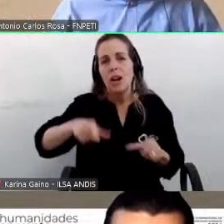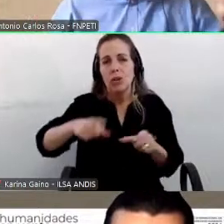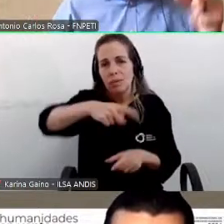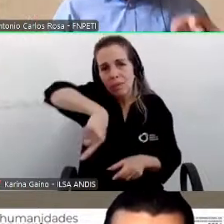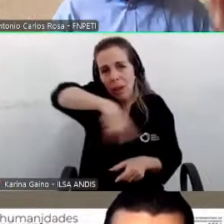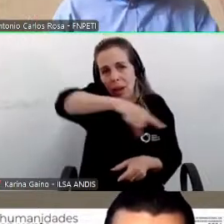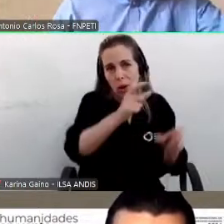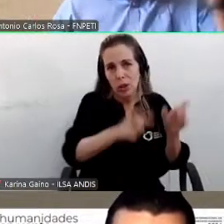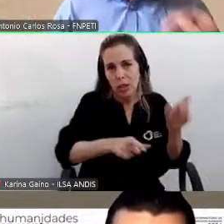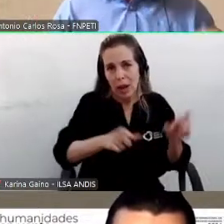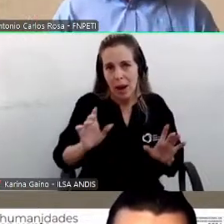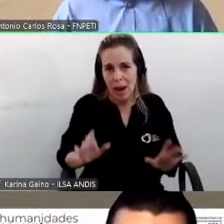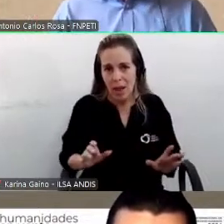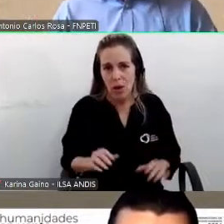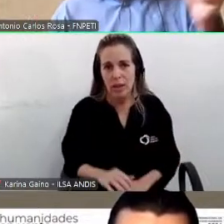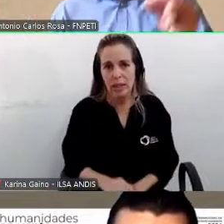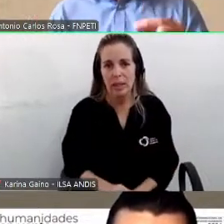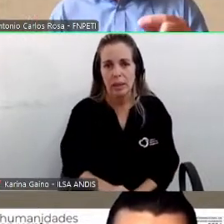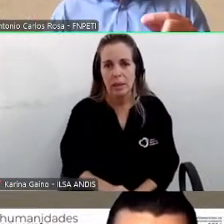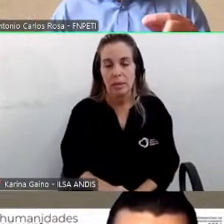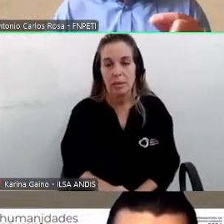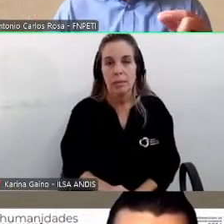for workers,